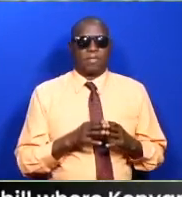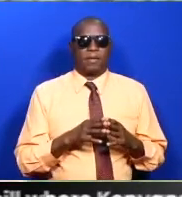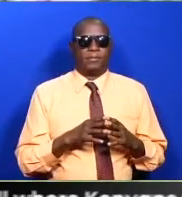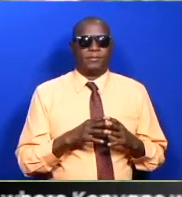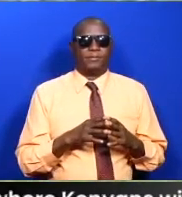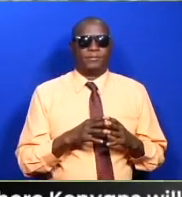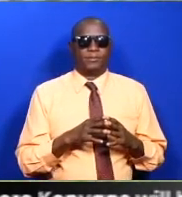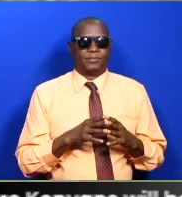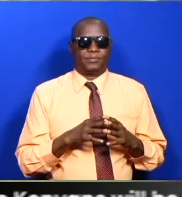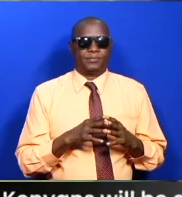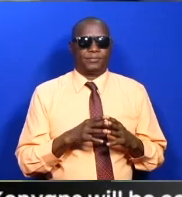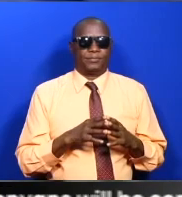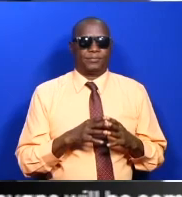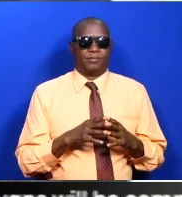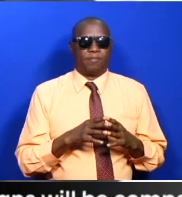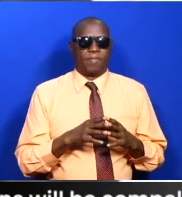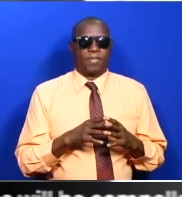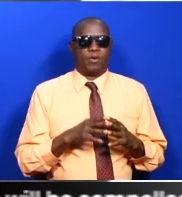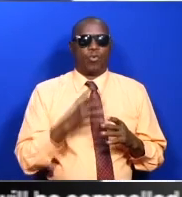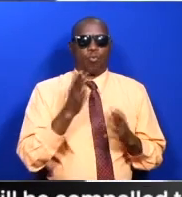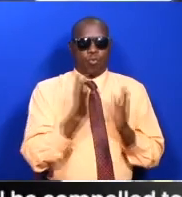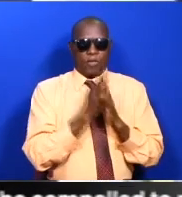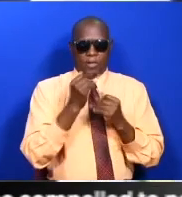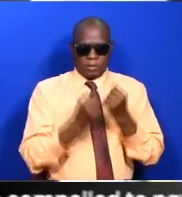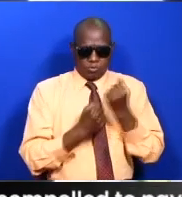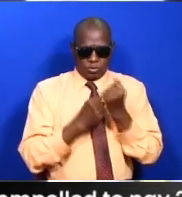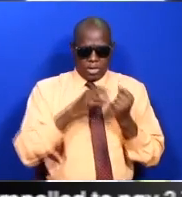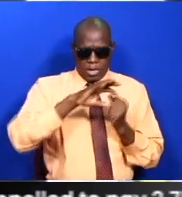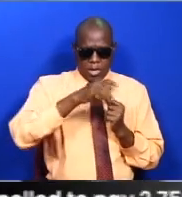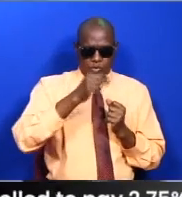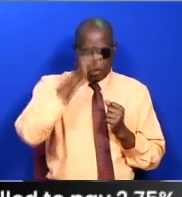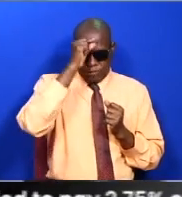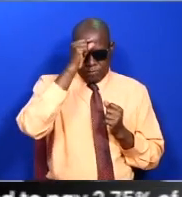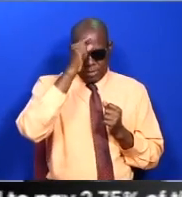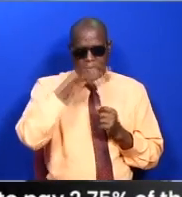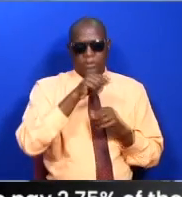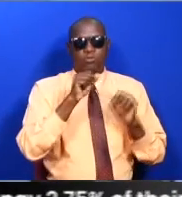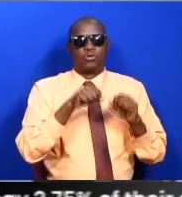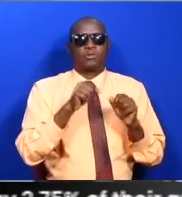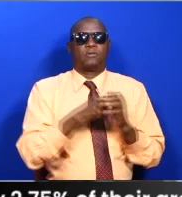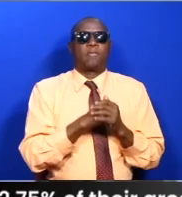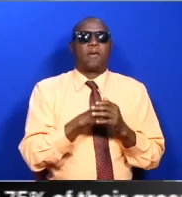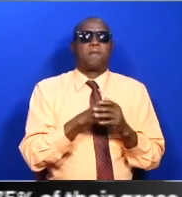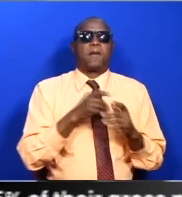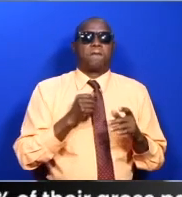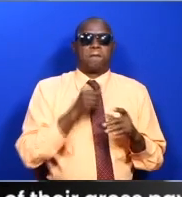Only with the support of the county government, this is possible. My brother Lucas,